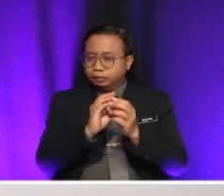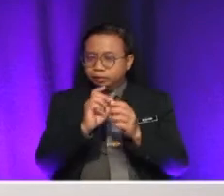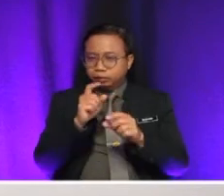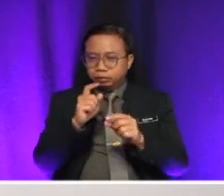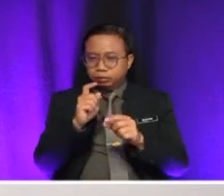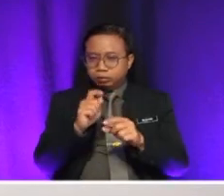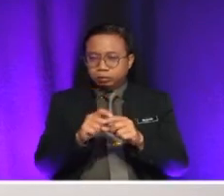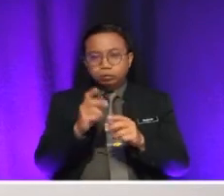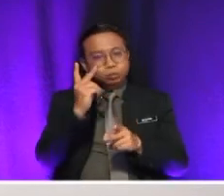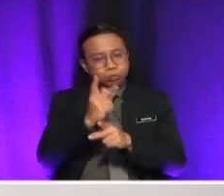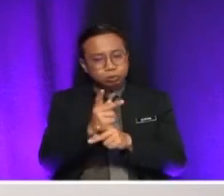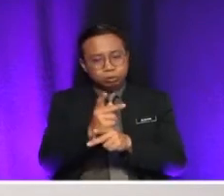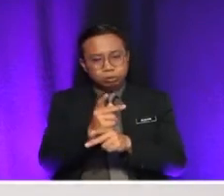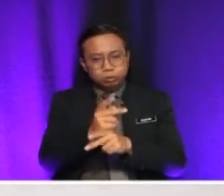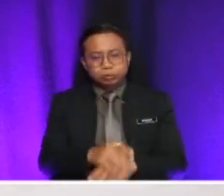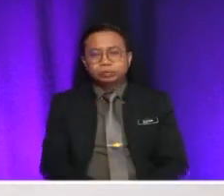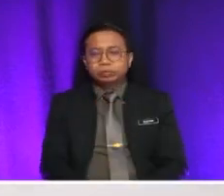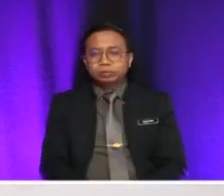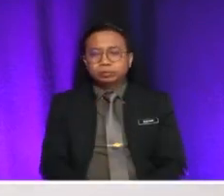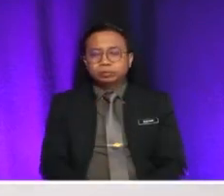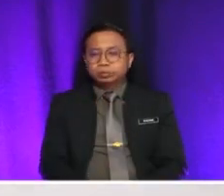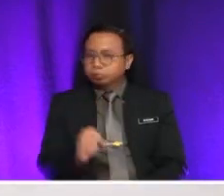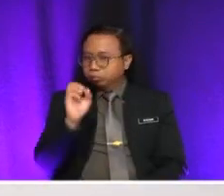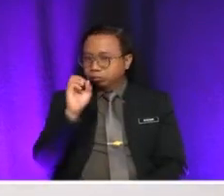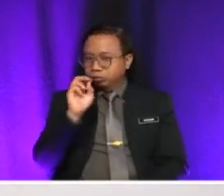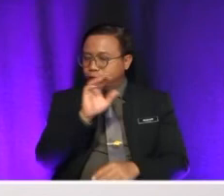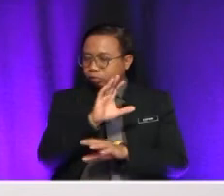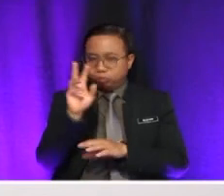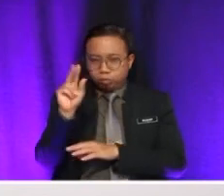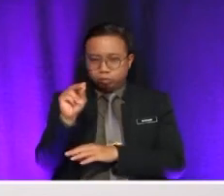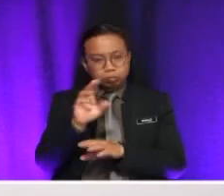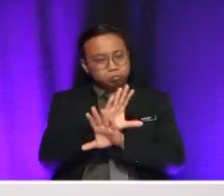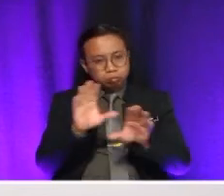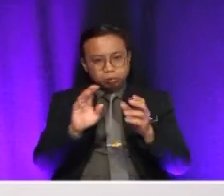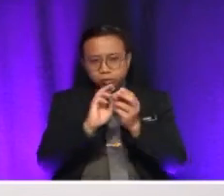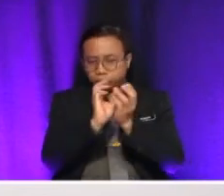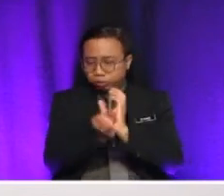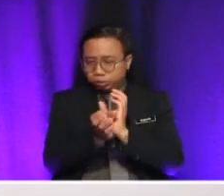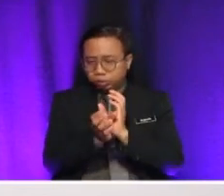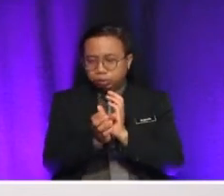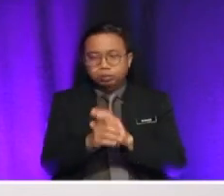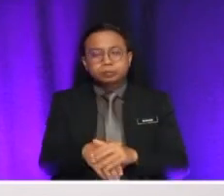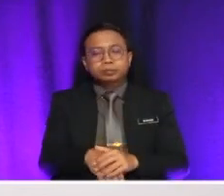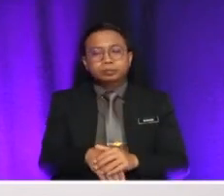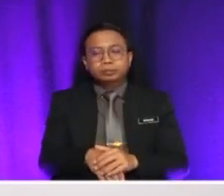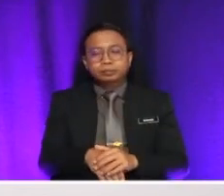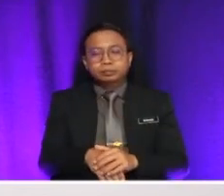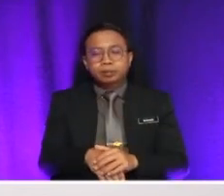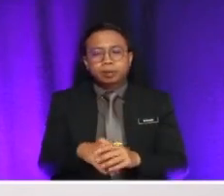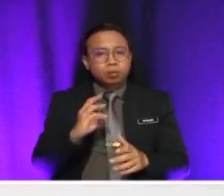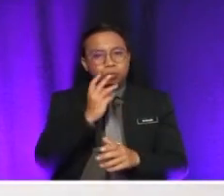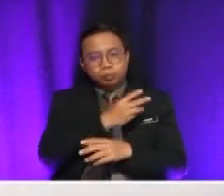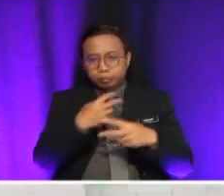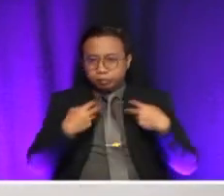store. Okay, to store. All right. So there's no need to change any form, the word into a different form, yeah, to store. Okay, girls. So we